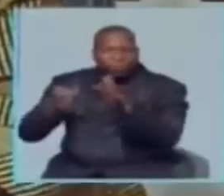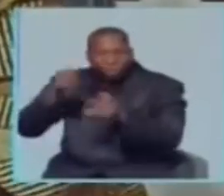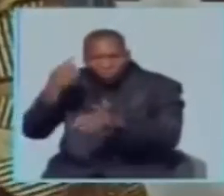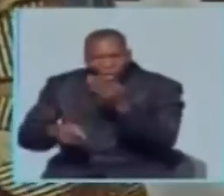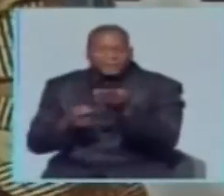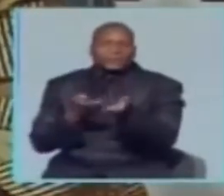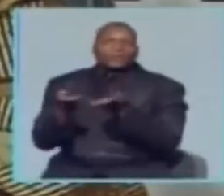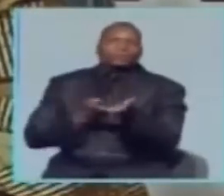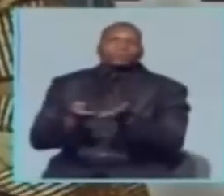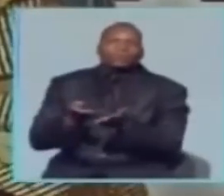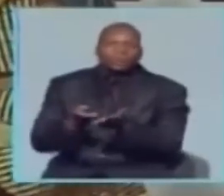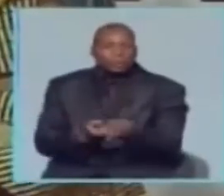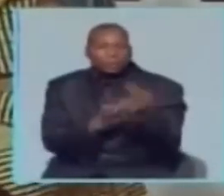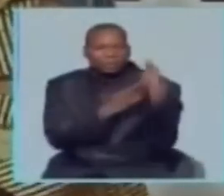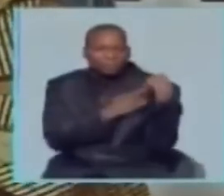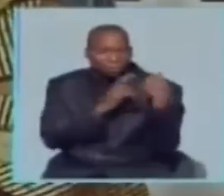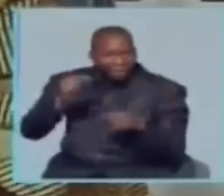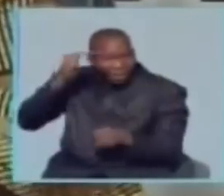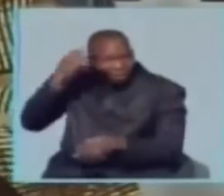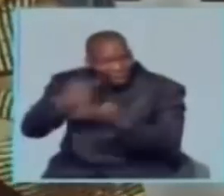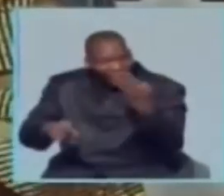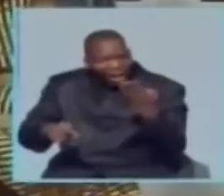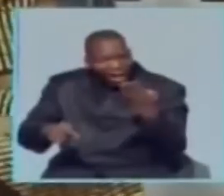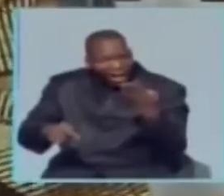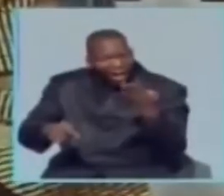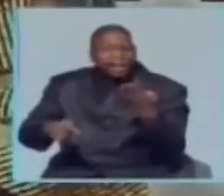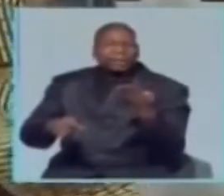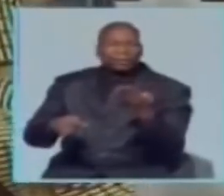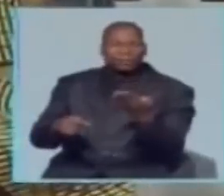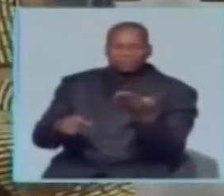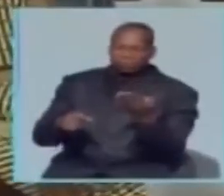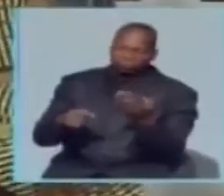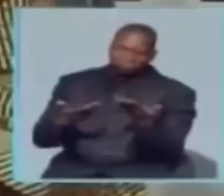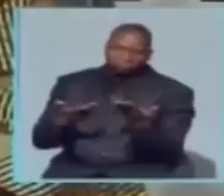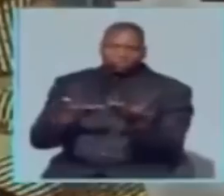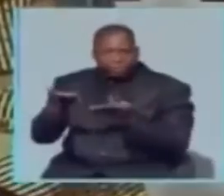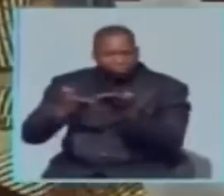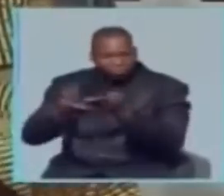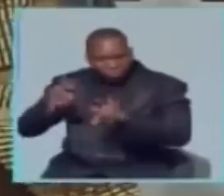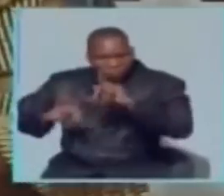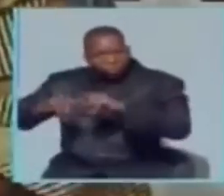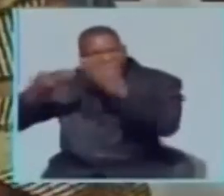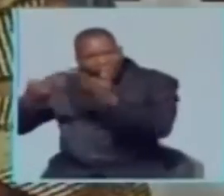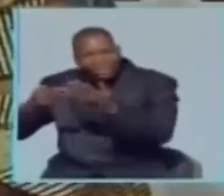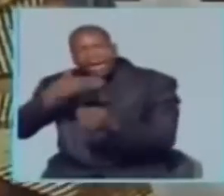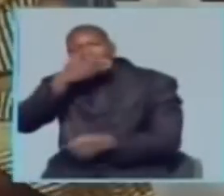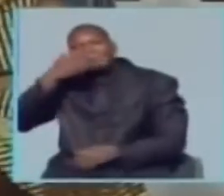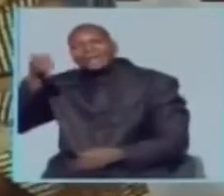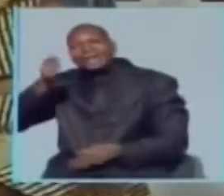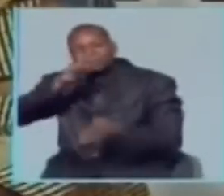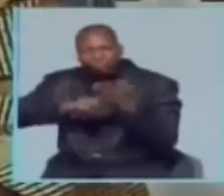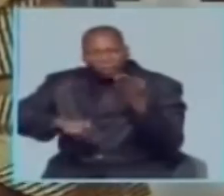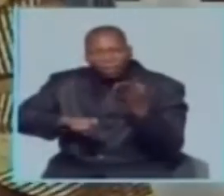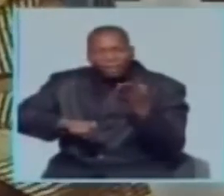government's responsibility is to give the citizens the service they need at the best price. Now, clearly, for a